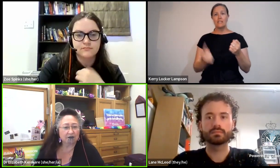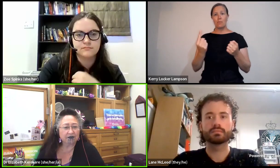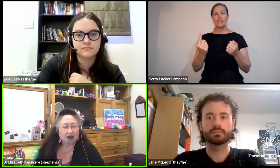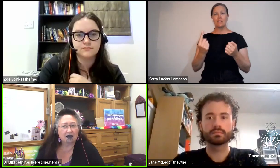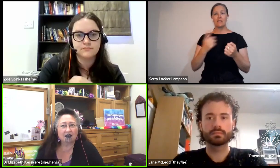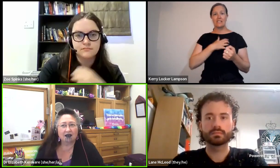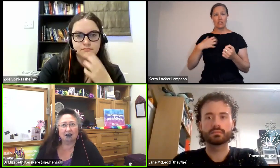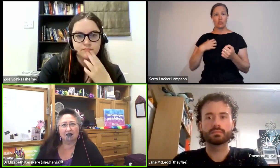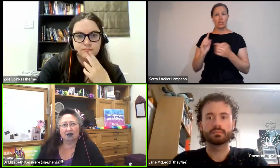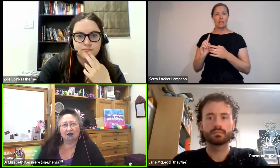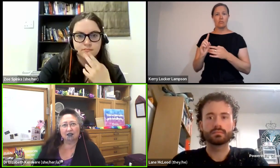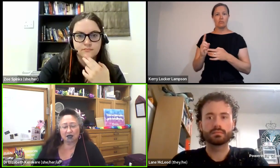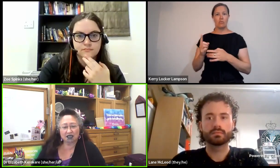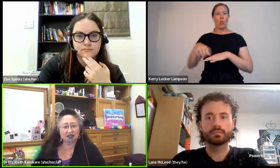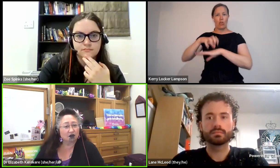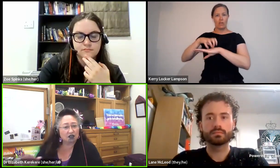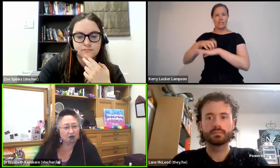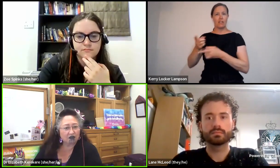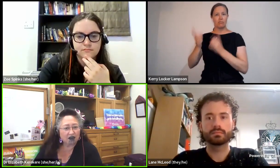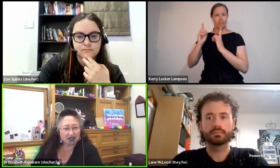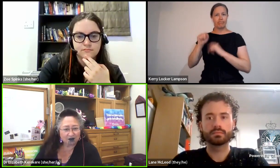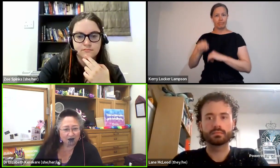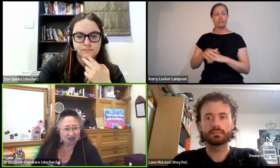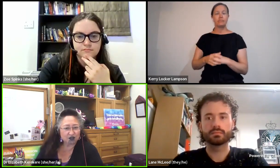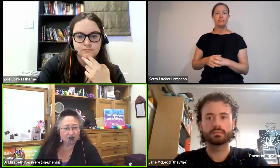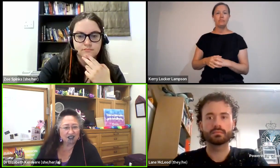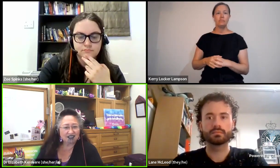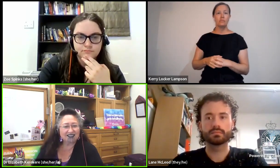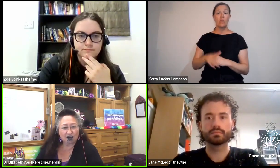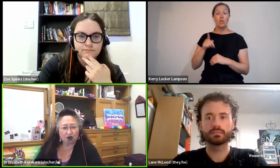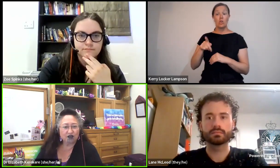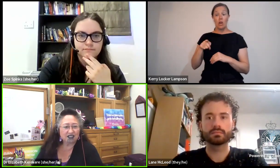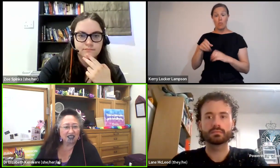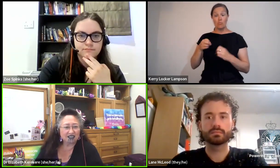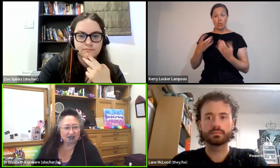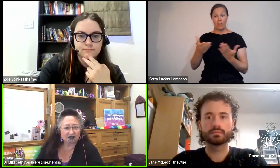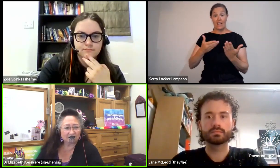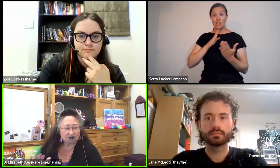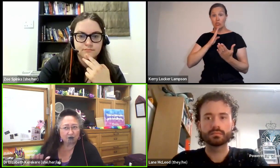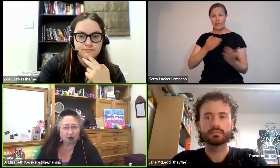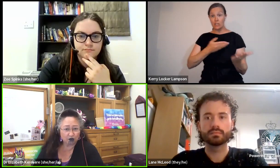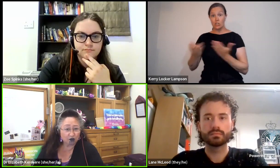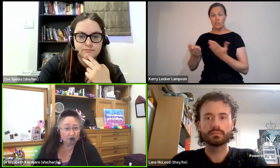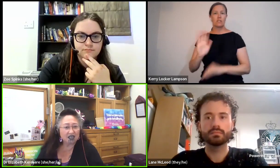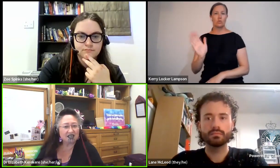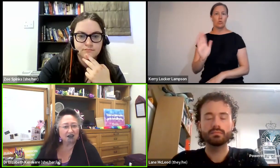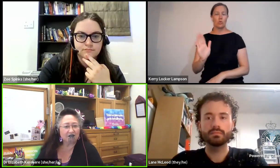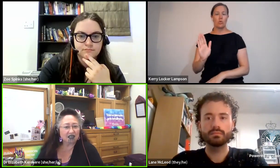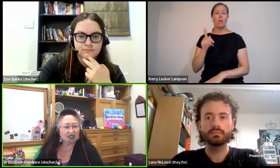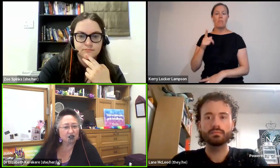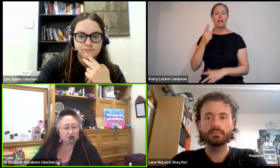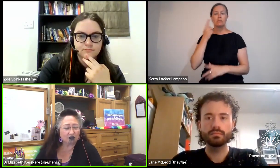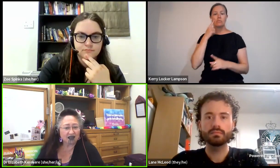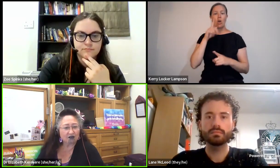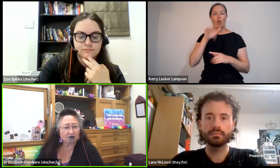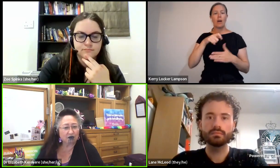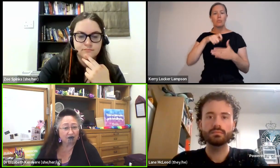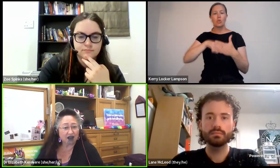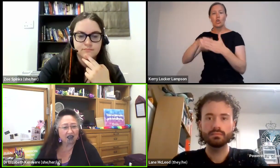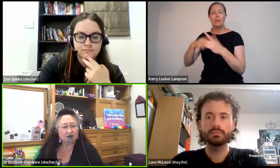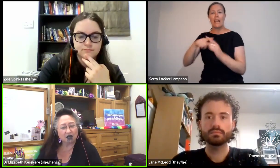authority. So it does not provide direct services. It oversees the procurement and funding to